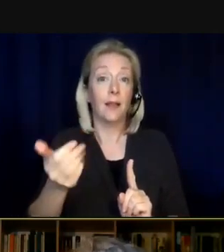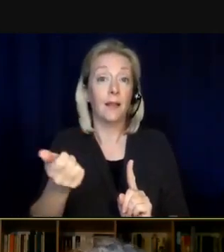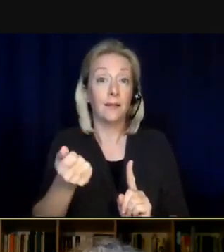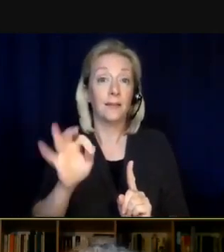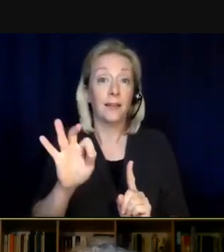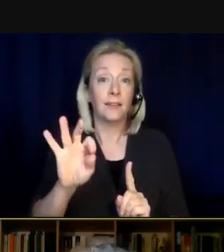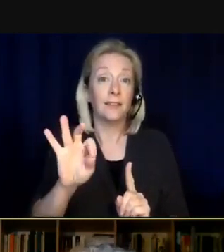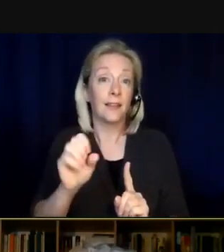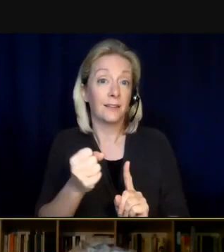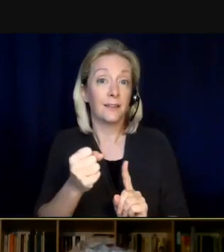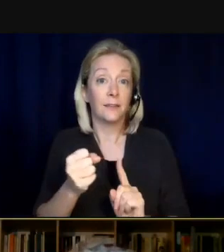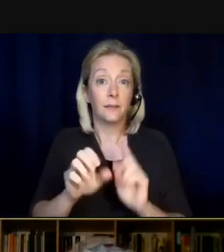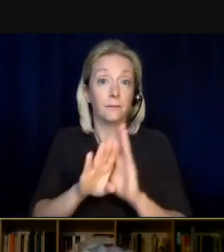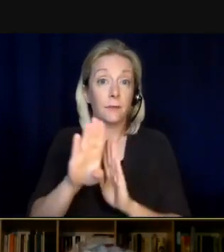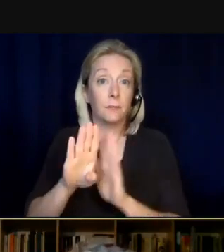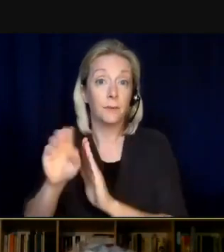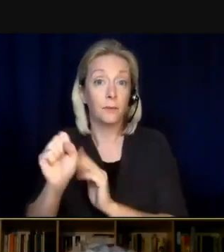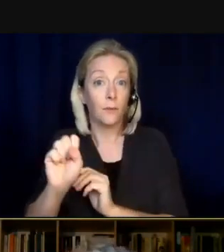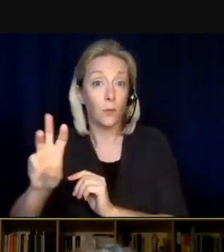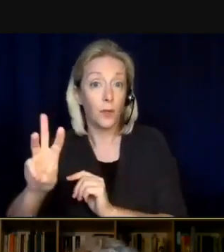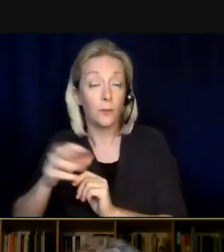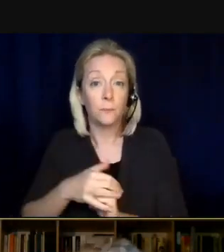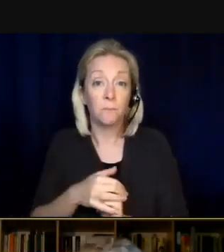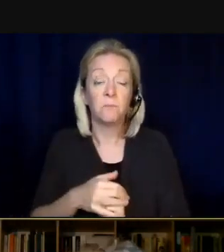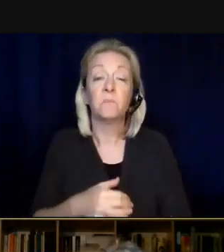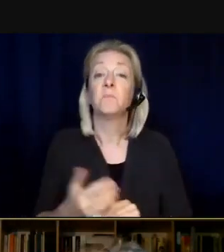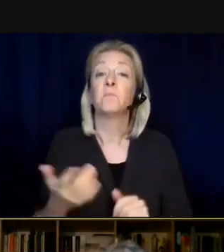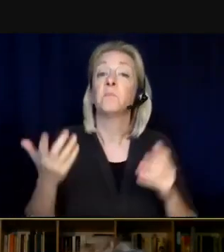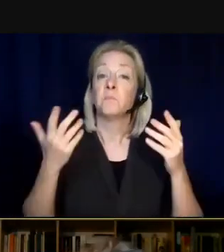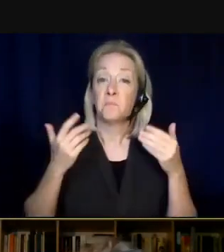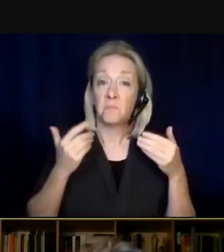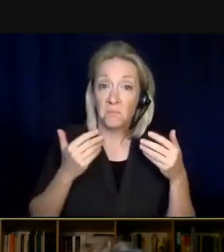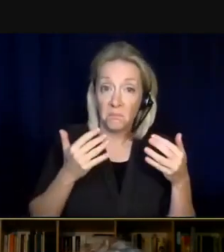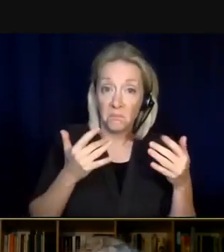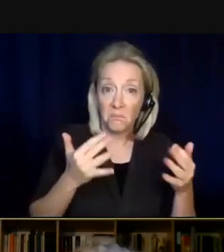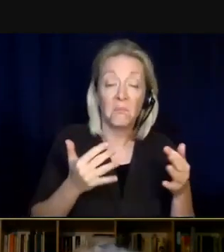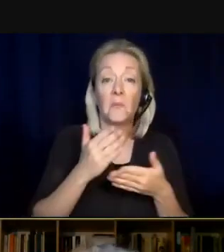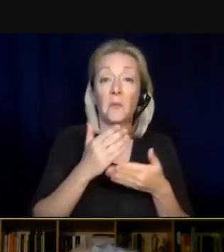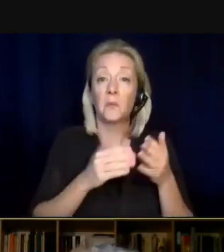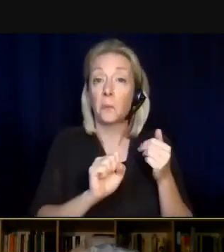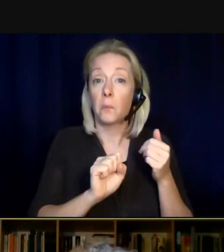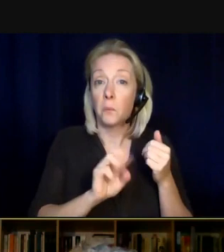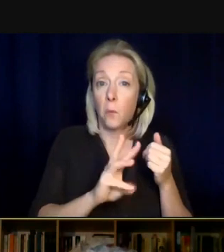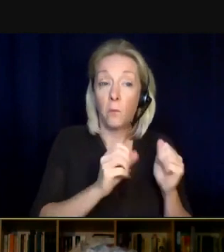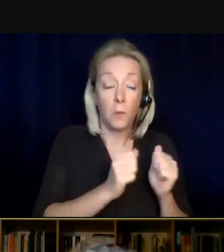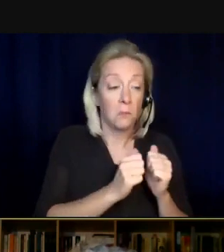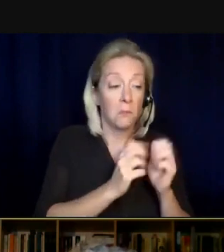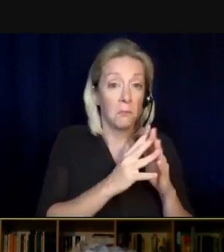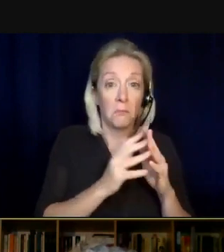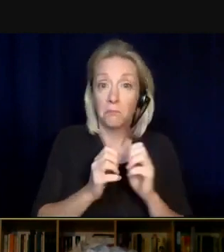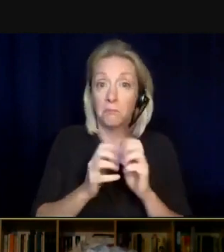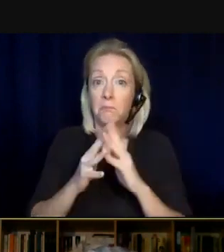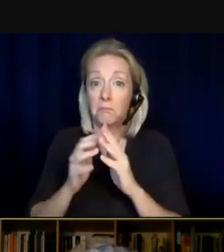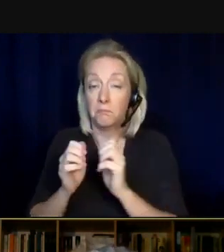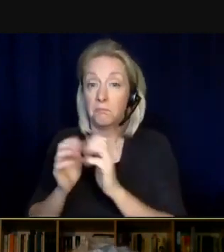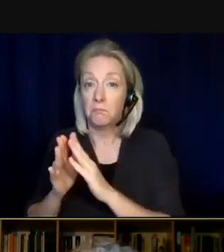1990s. After we had built a couple pieces of software, I began to think